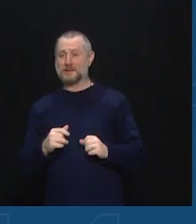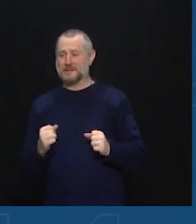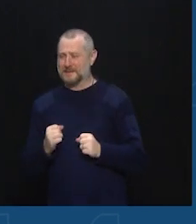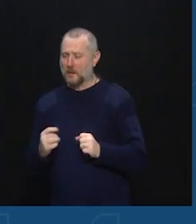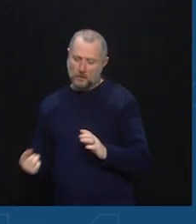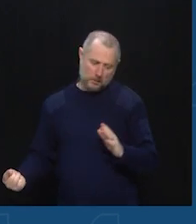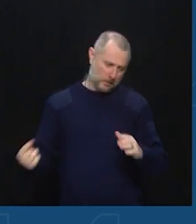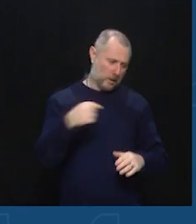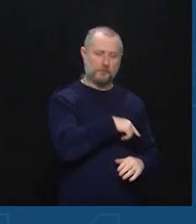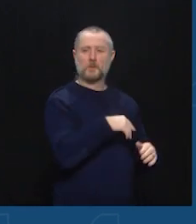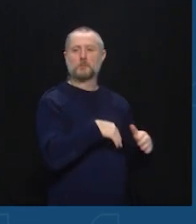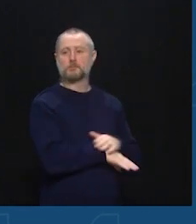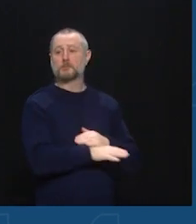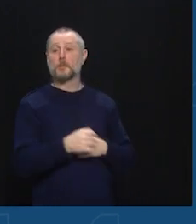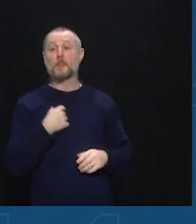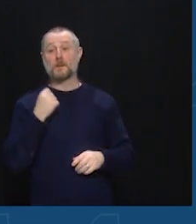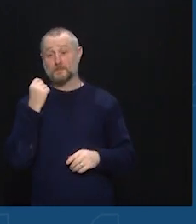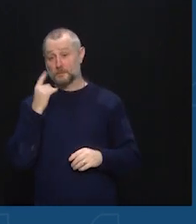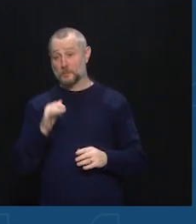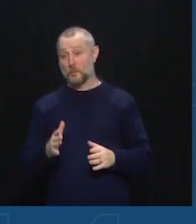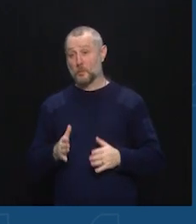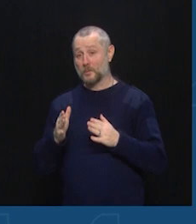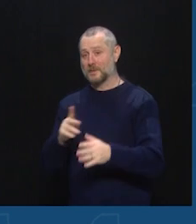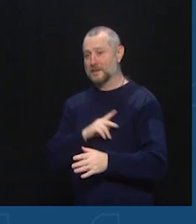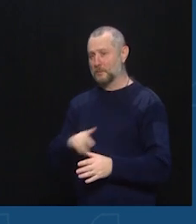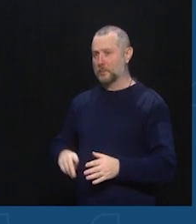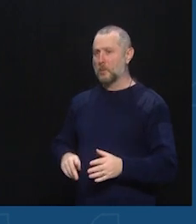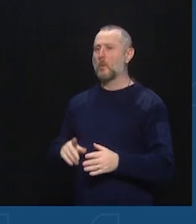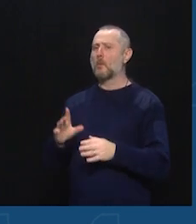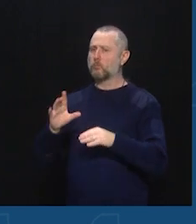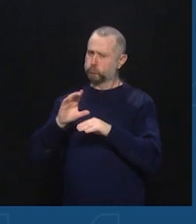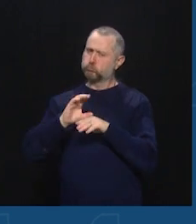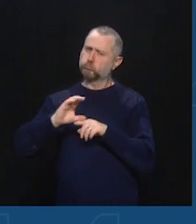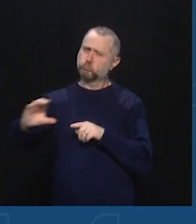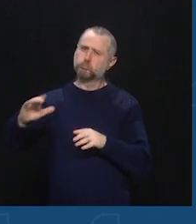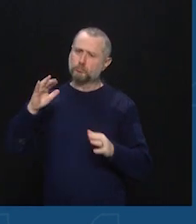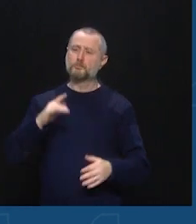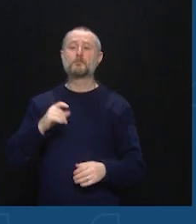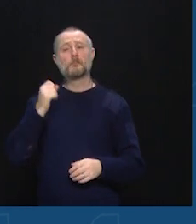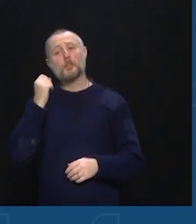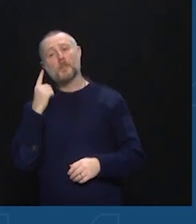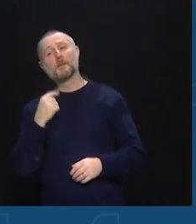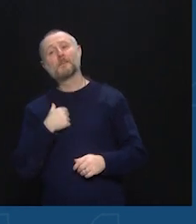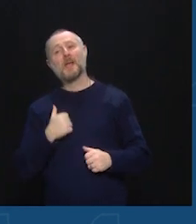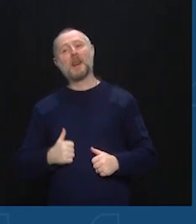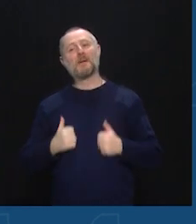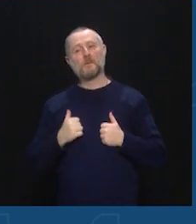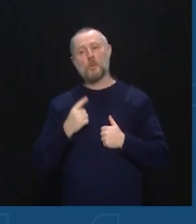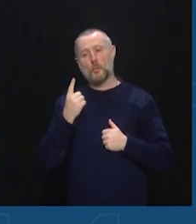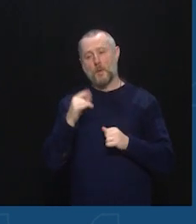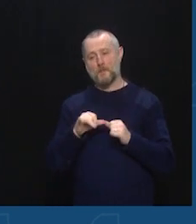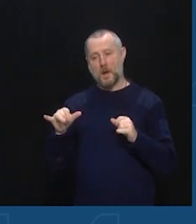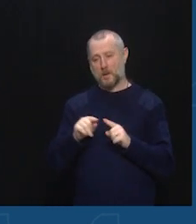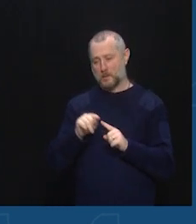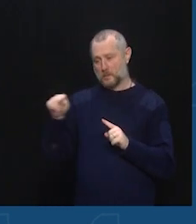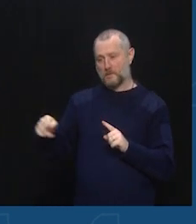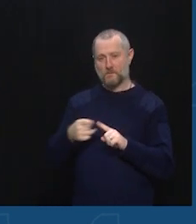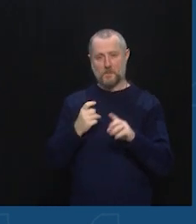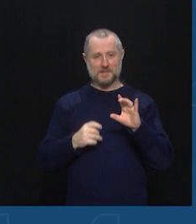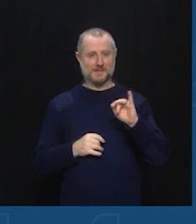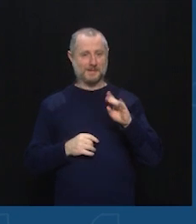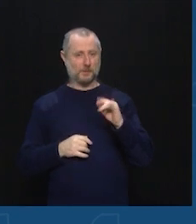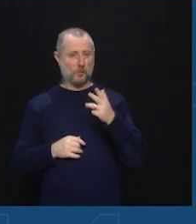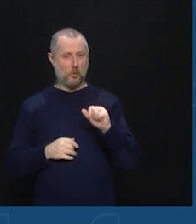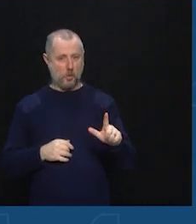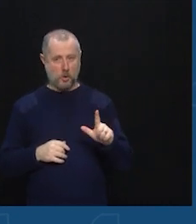roads here in Kingston are extremely difficult. I live only 1 mile from City Hall, and it took me 20 minutes